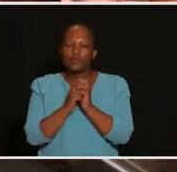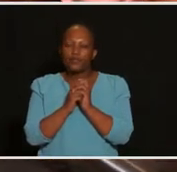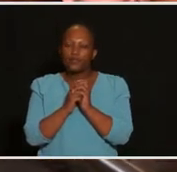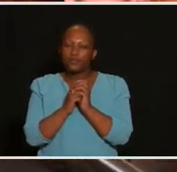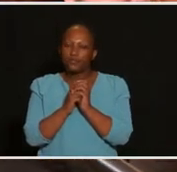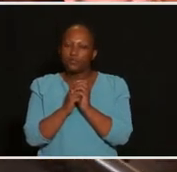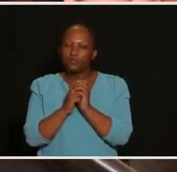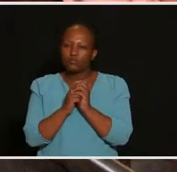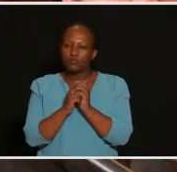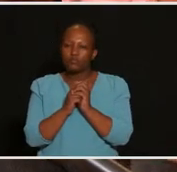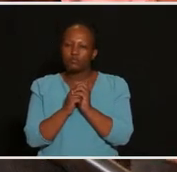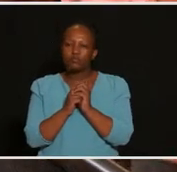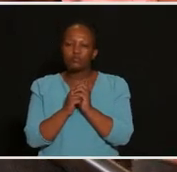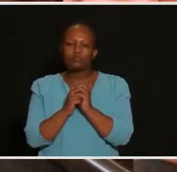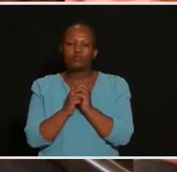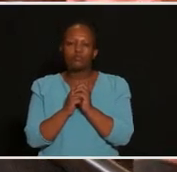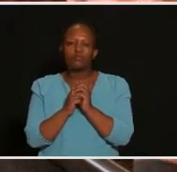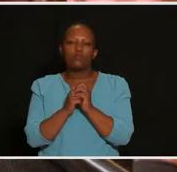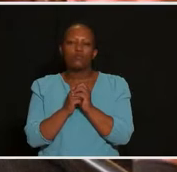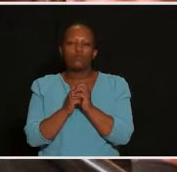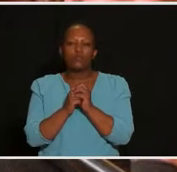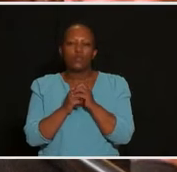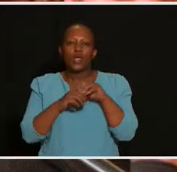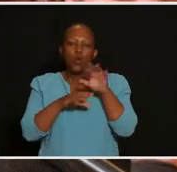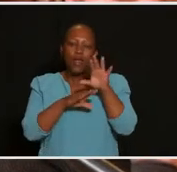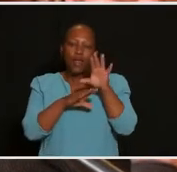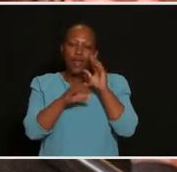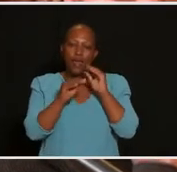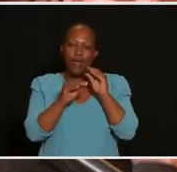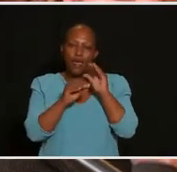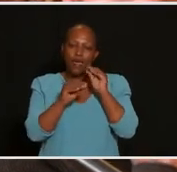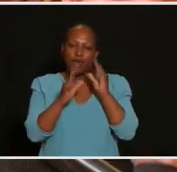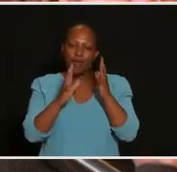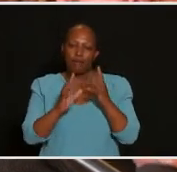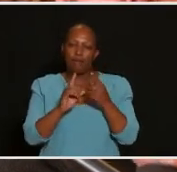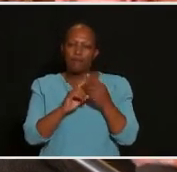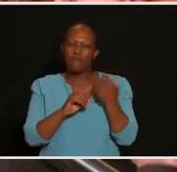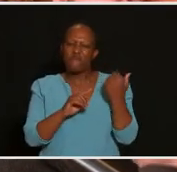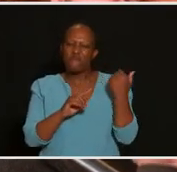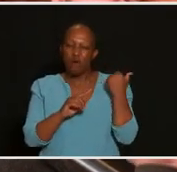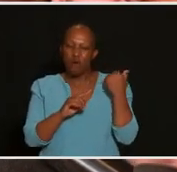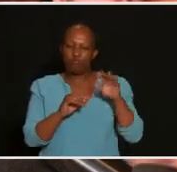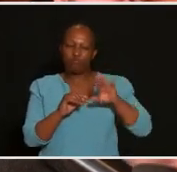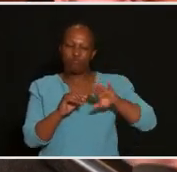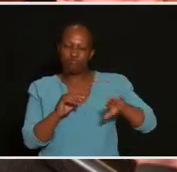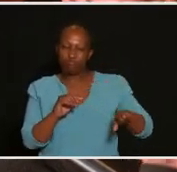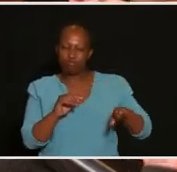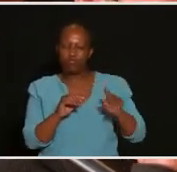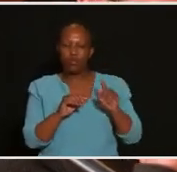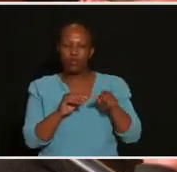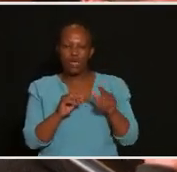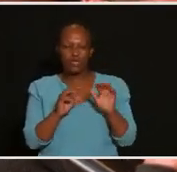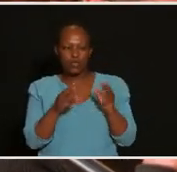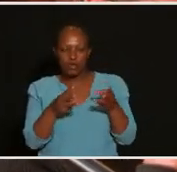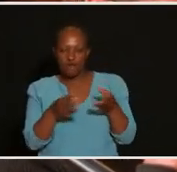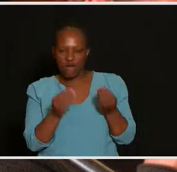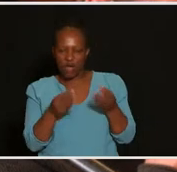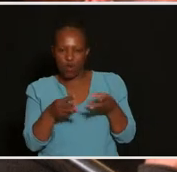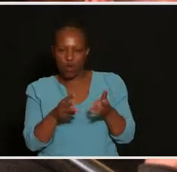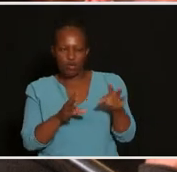Learners who were previously disadvantaged in an event that you find a domestic